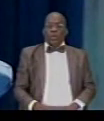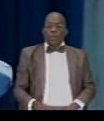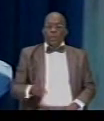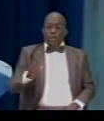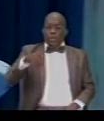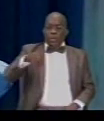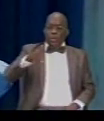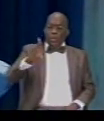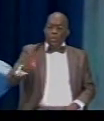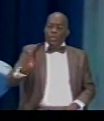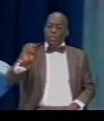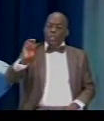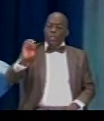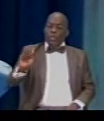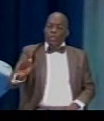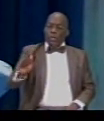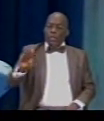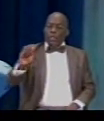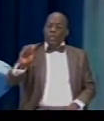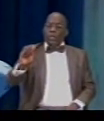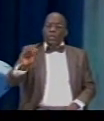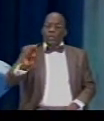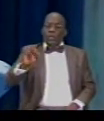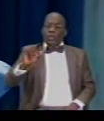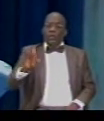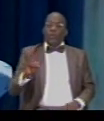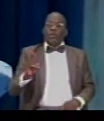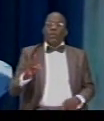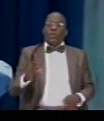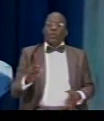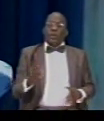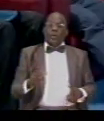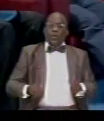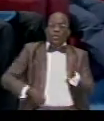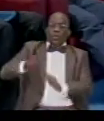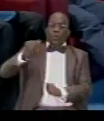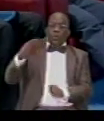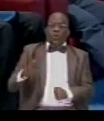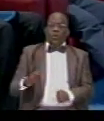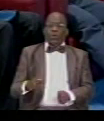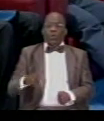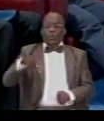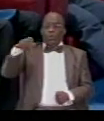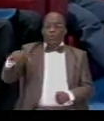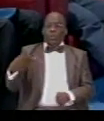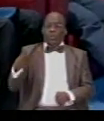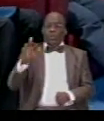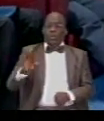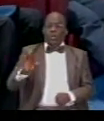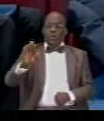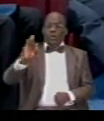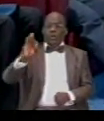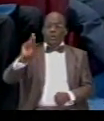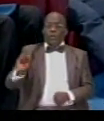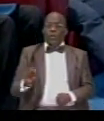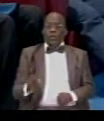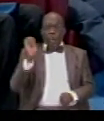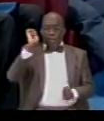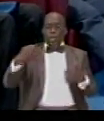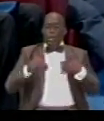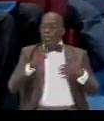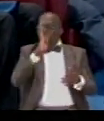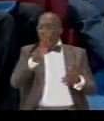PFN, Oshemile, South Local Government. You are welcome, sir. He has been of great, tremendous help to